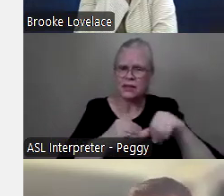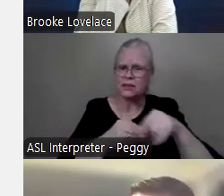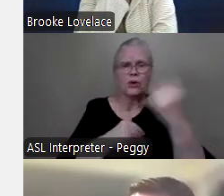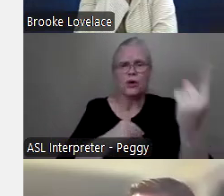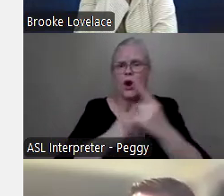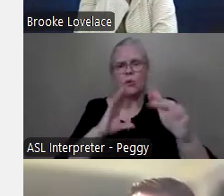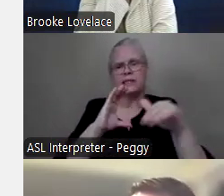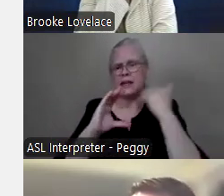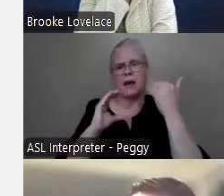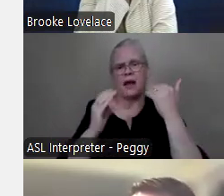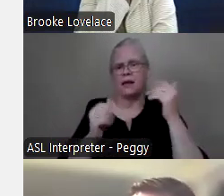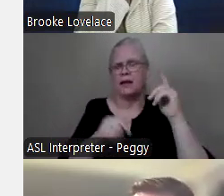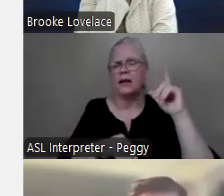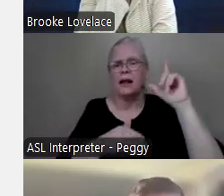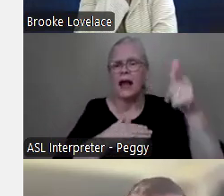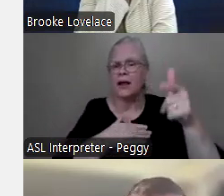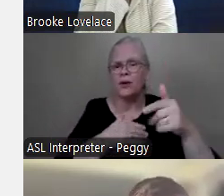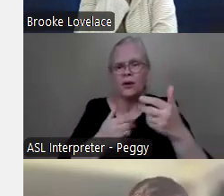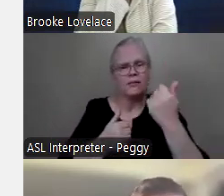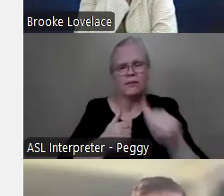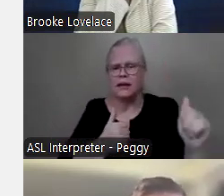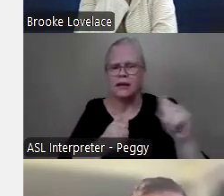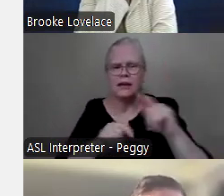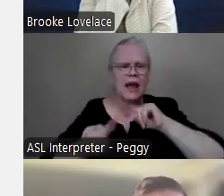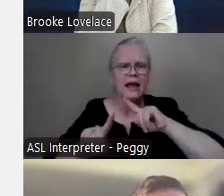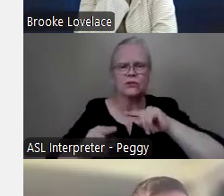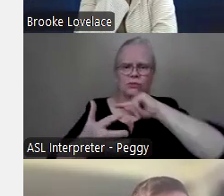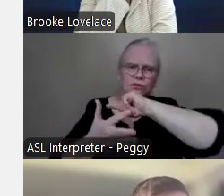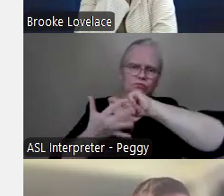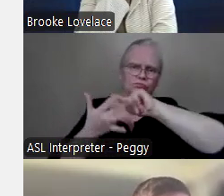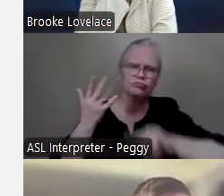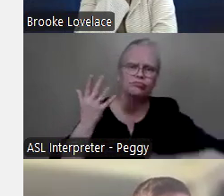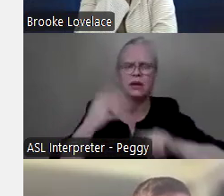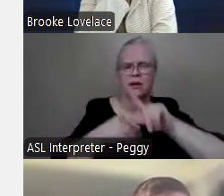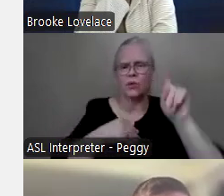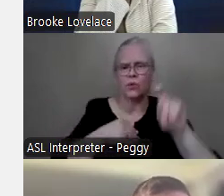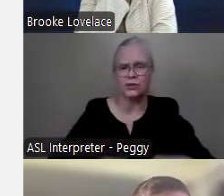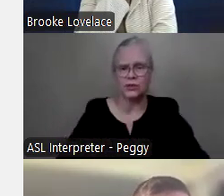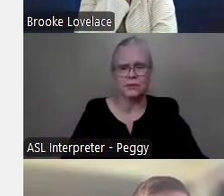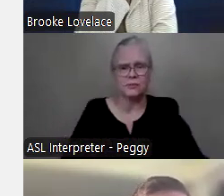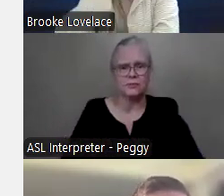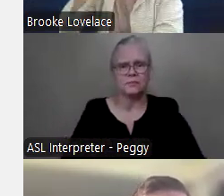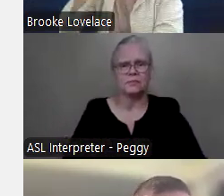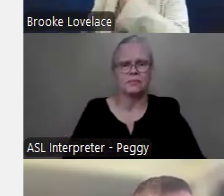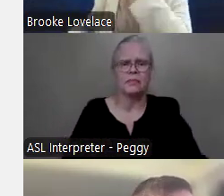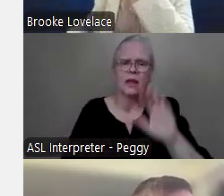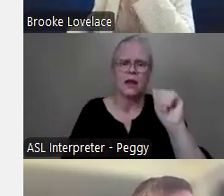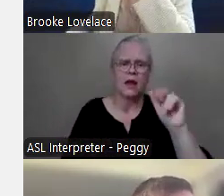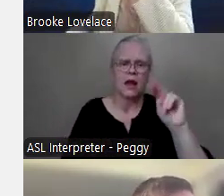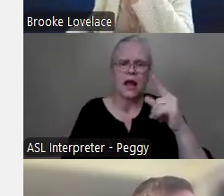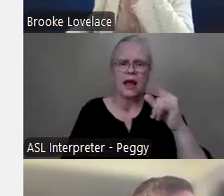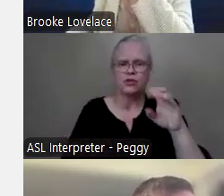email us later with any answers to these questions as well too. If you have an event